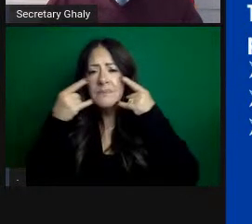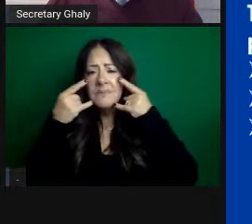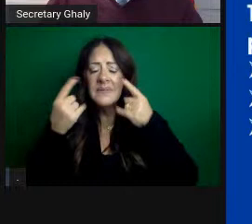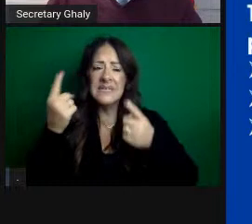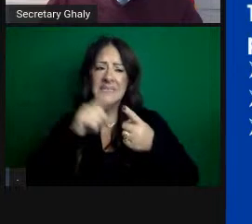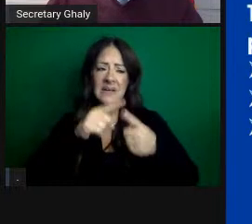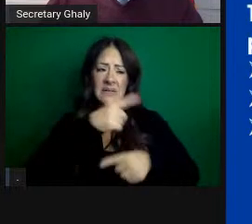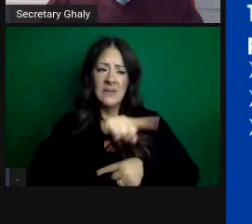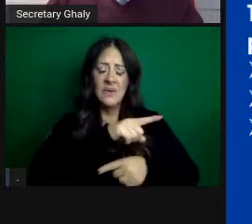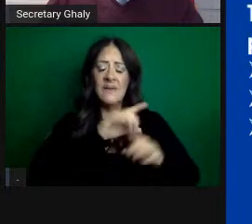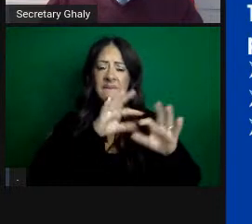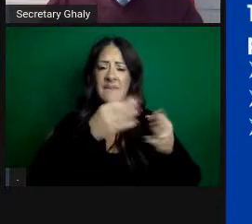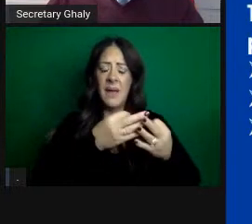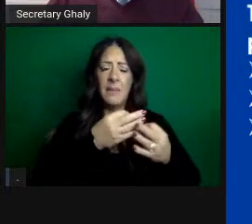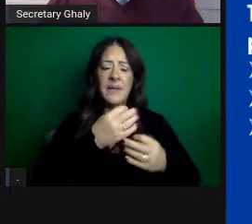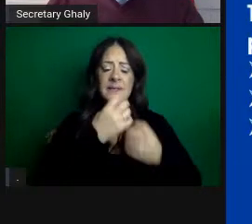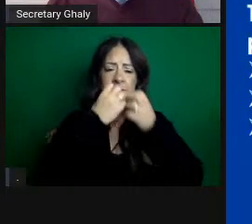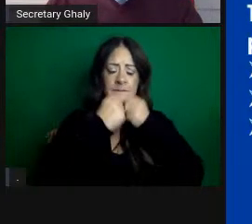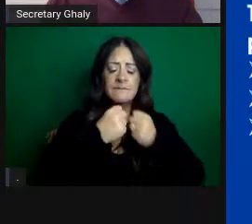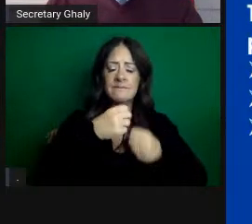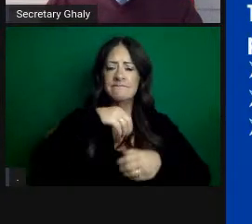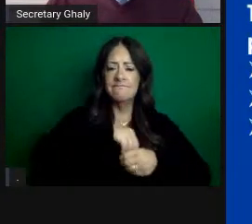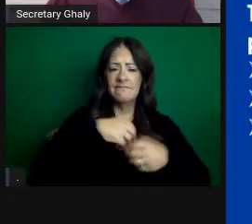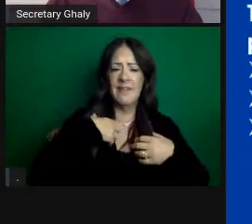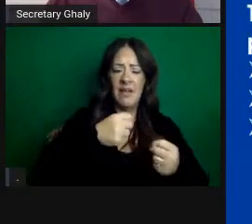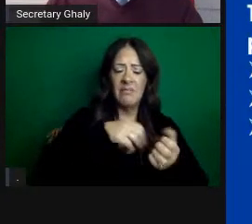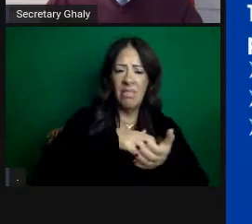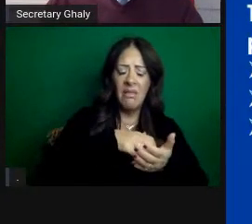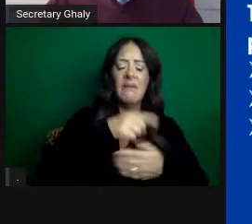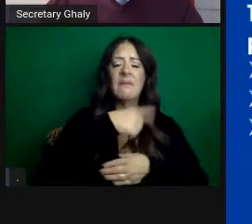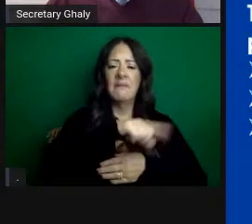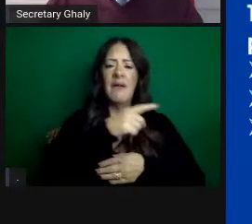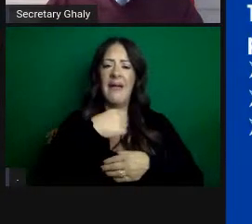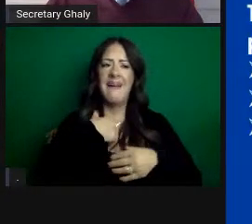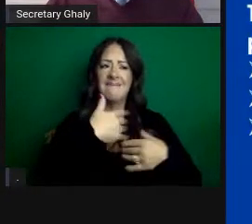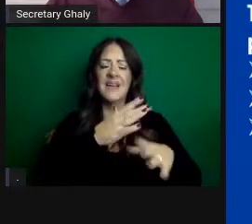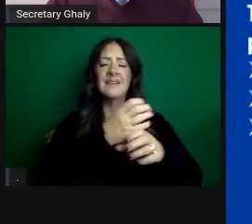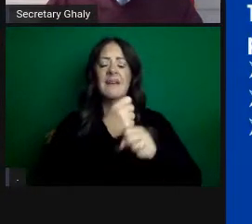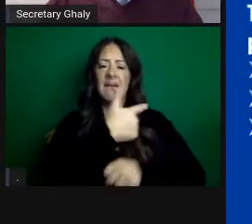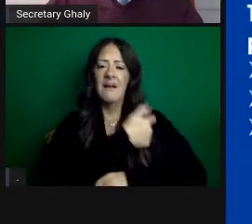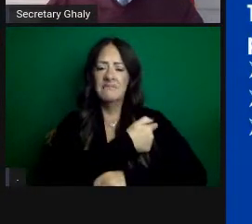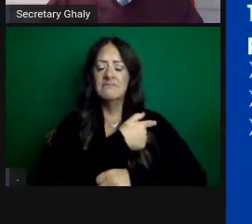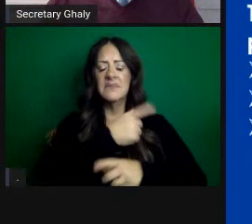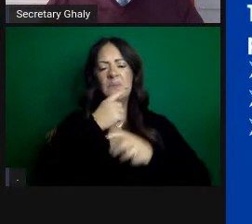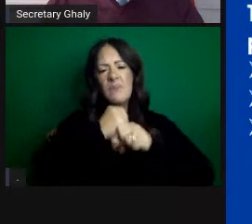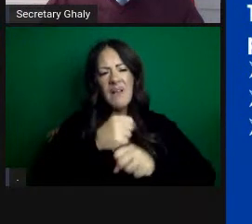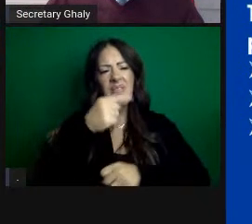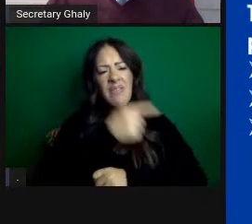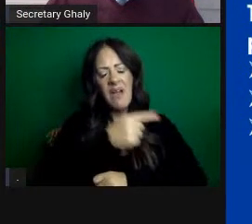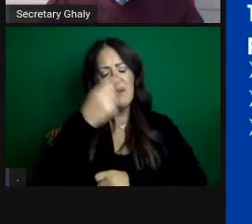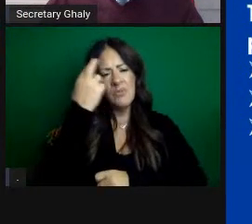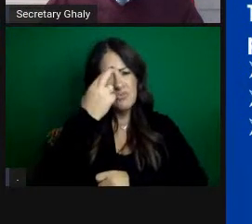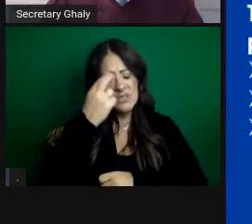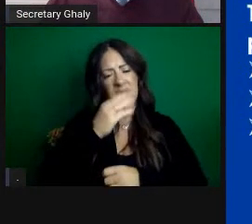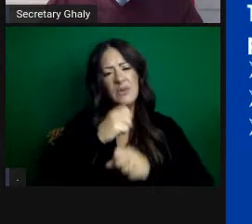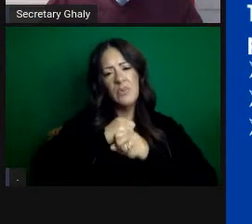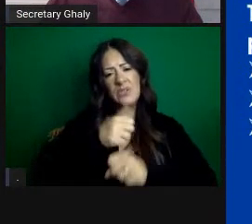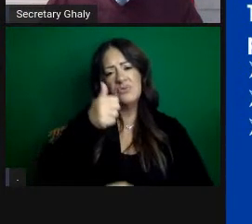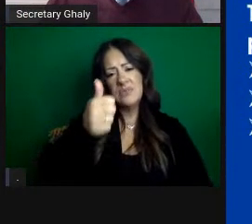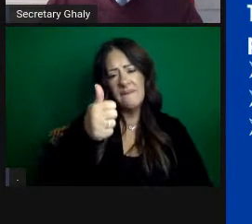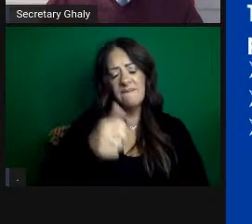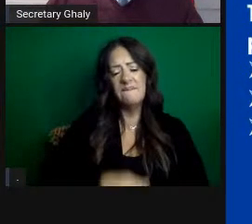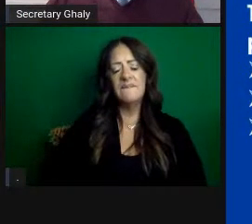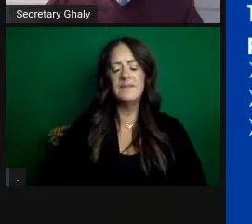get our case numbers down much lower. It's a good way to protect yourself, but also loved ones in your household so that they can